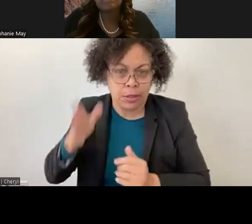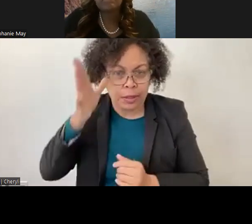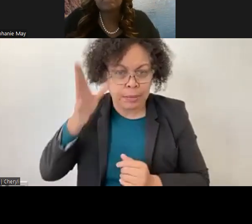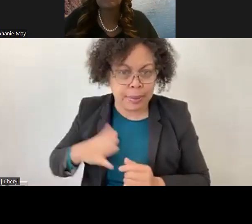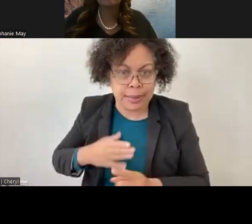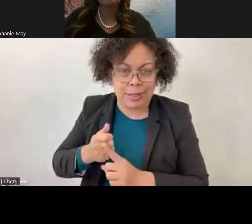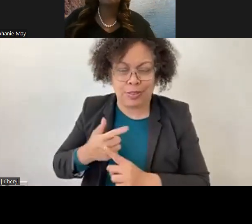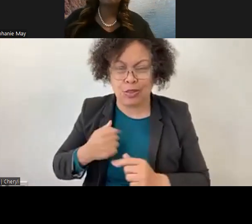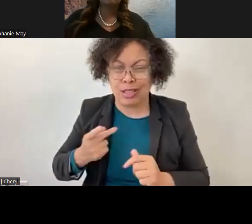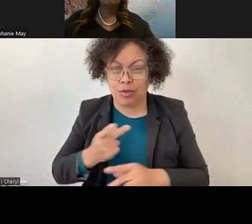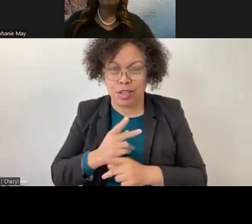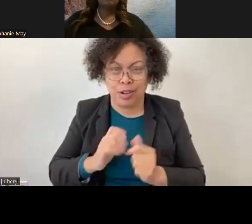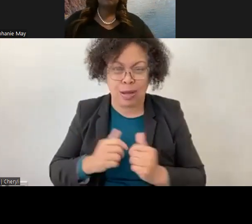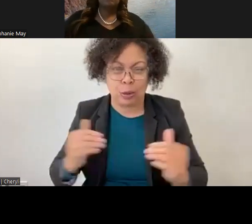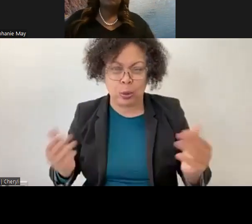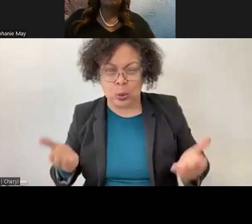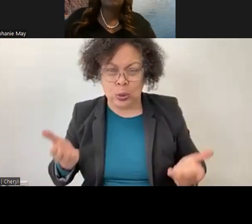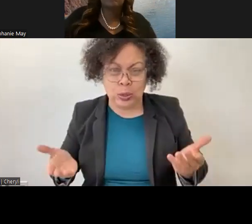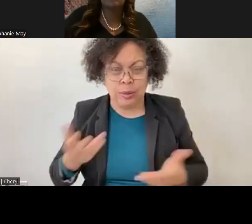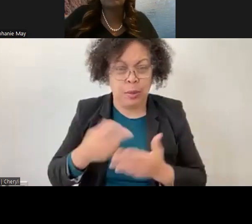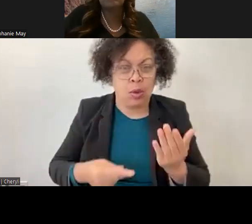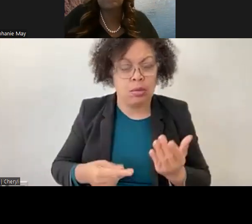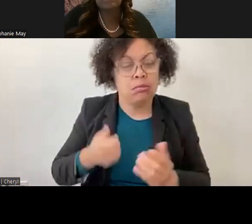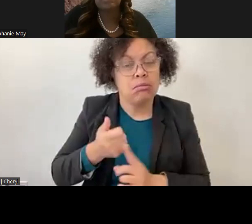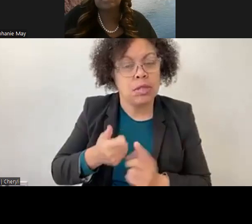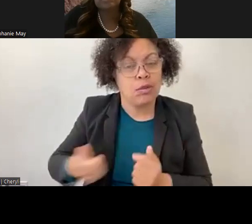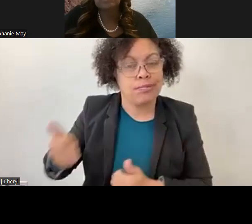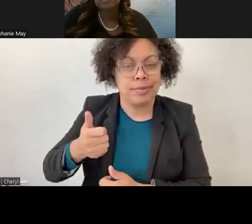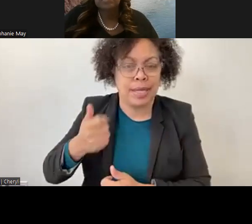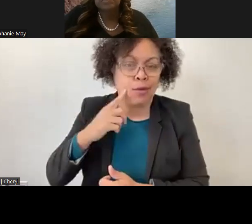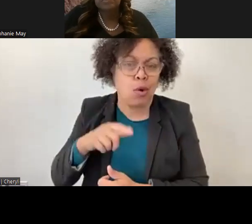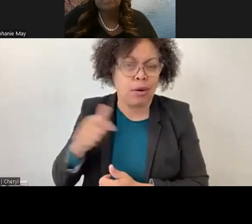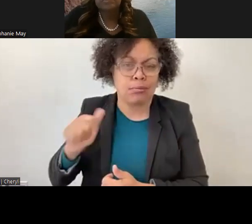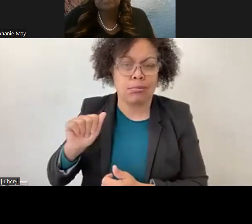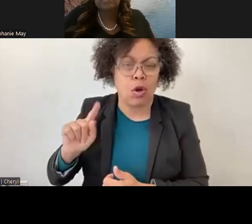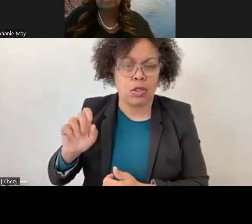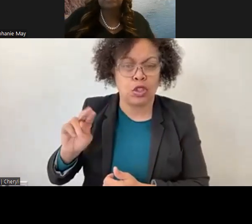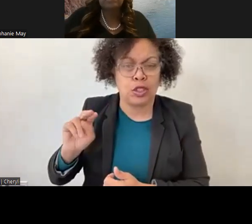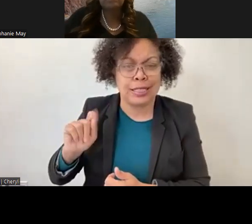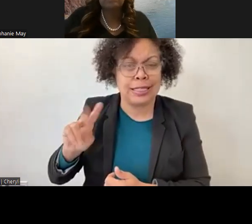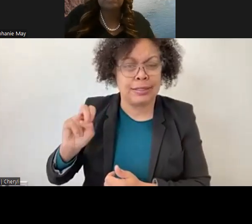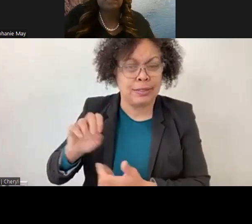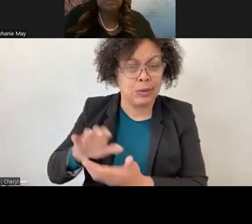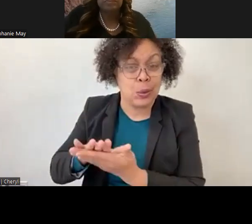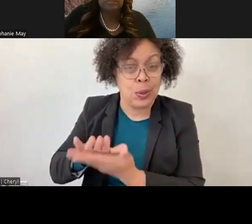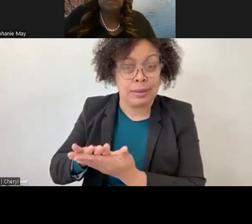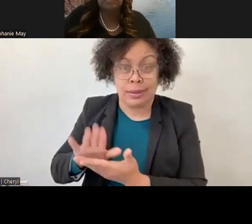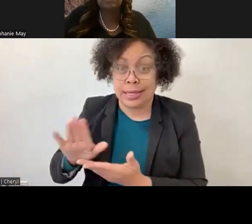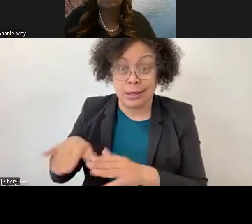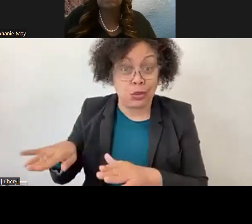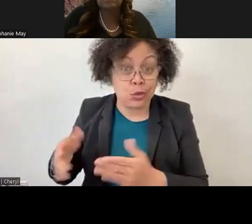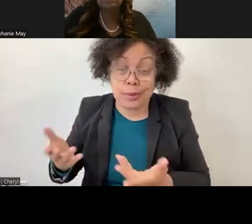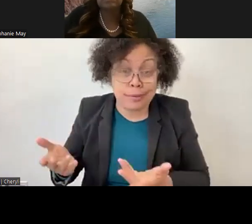He was an administrator at an alternative school, and these children did not have